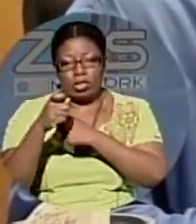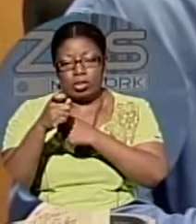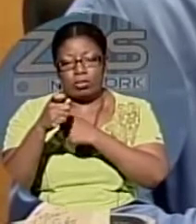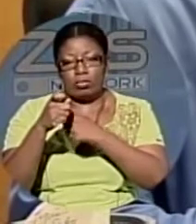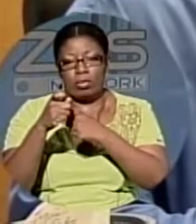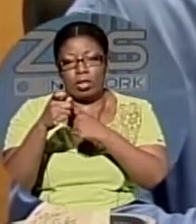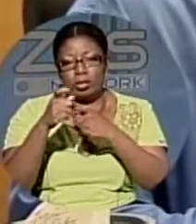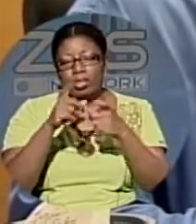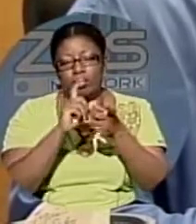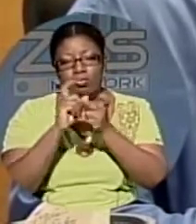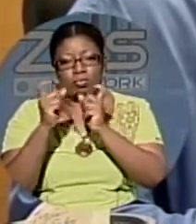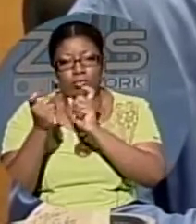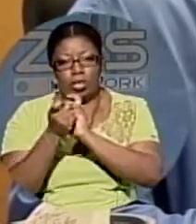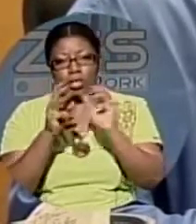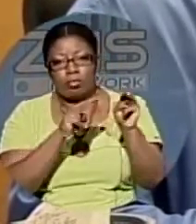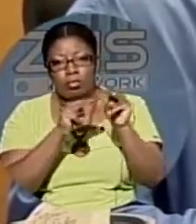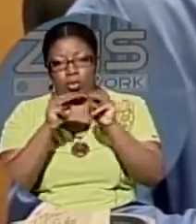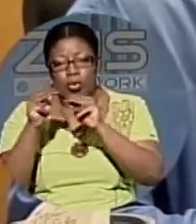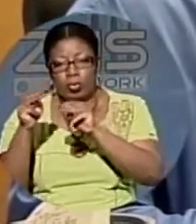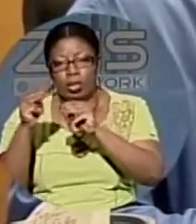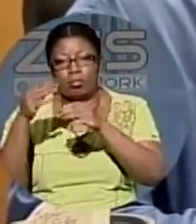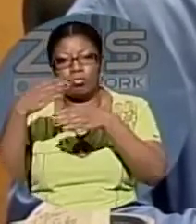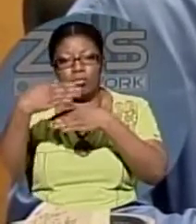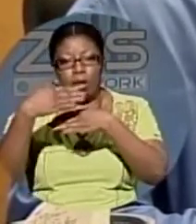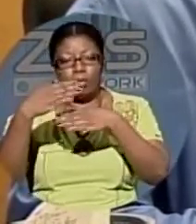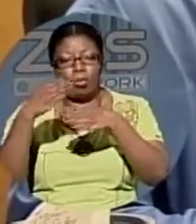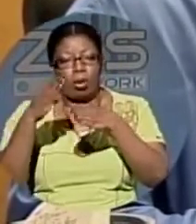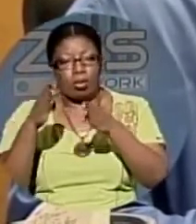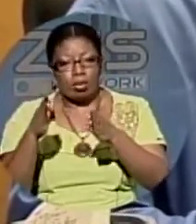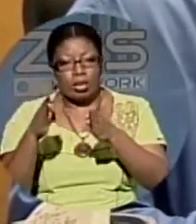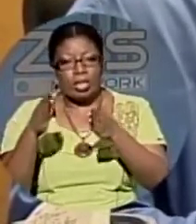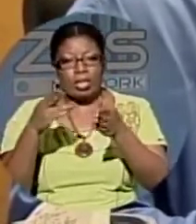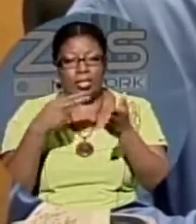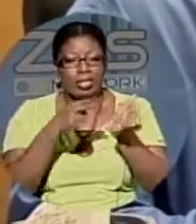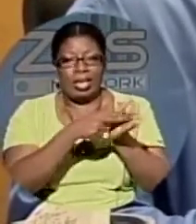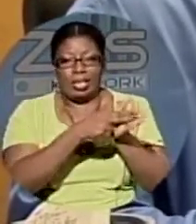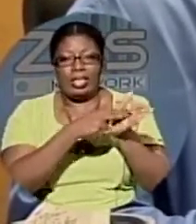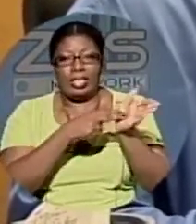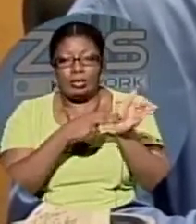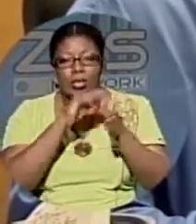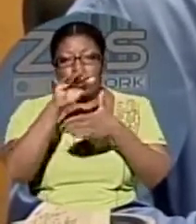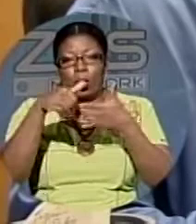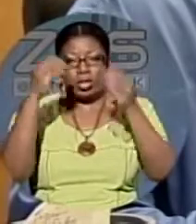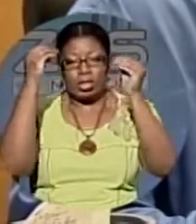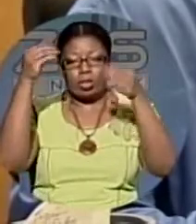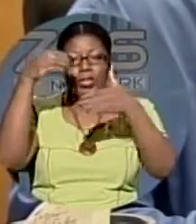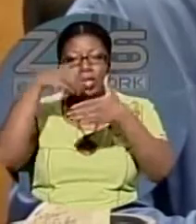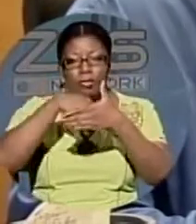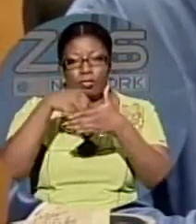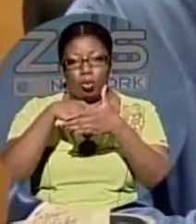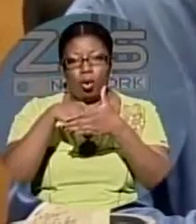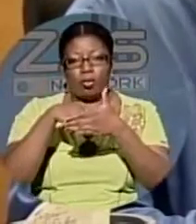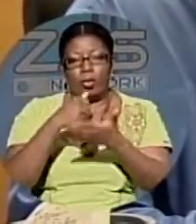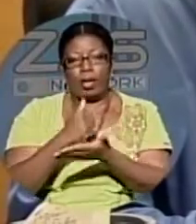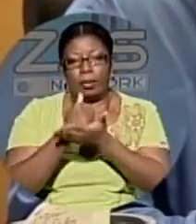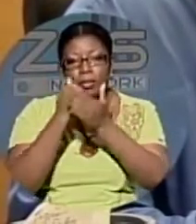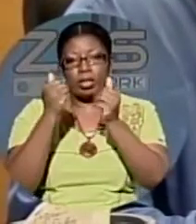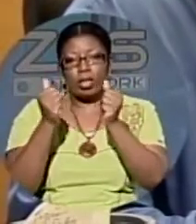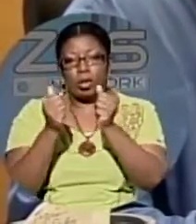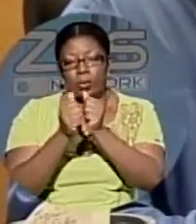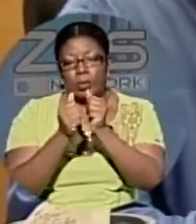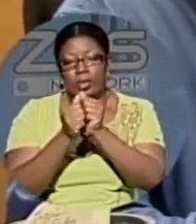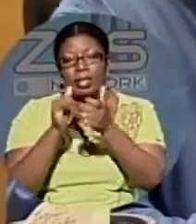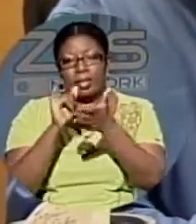here, moving of boxes, labeling. All of our teachers were involved in the setting up of the rooms,